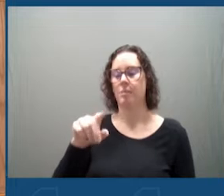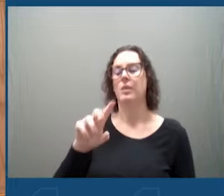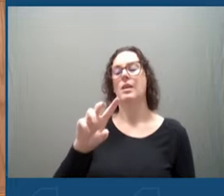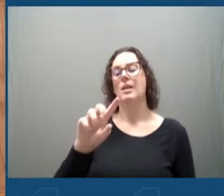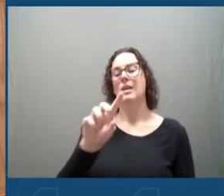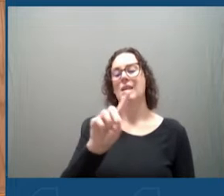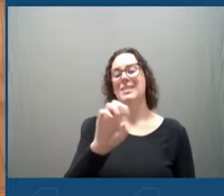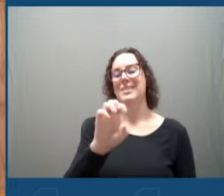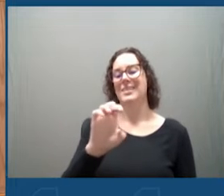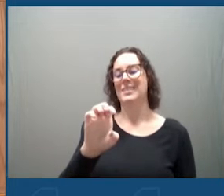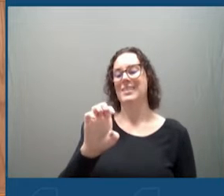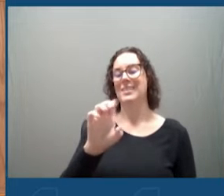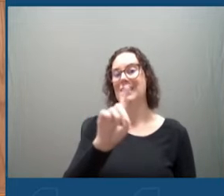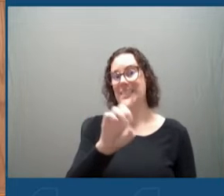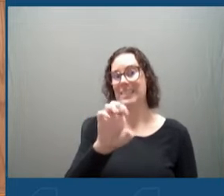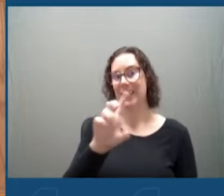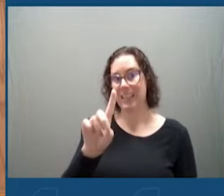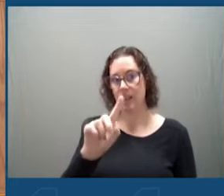deedtheft@ag.ny.gov. That's